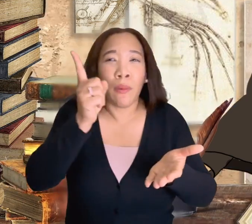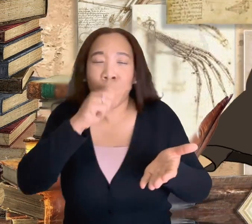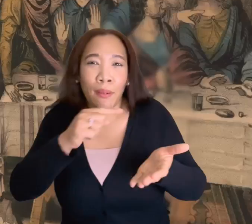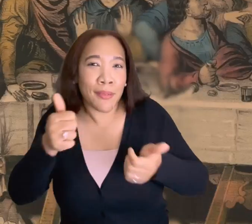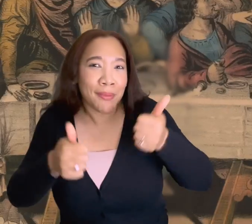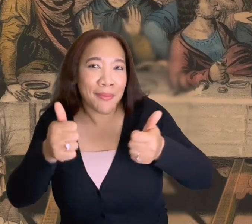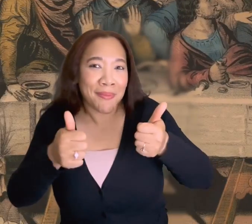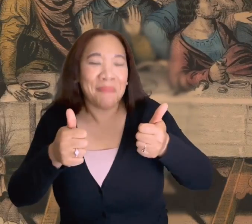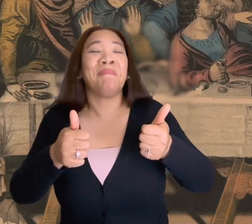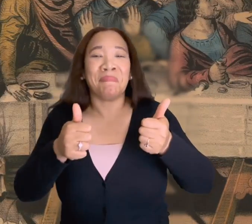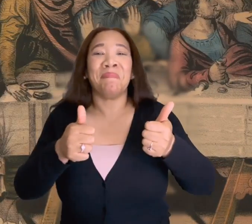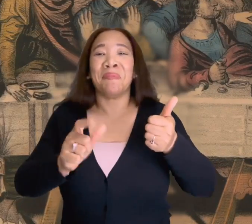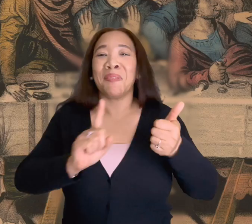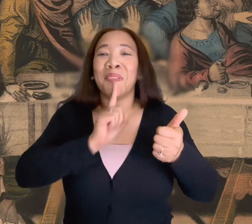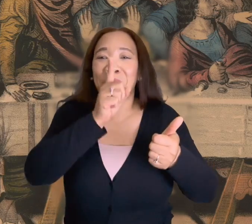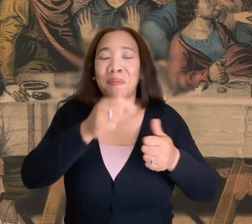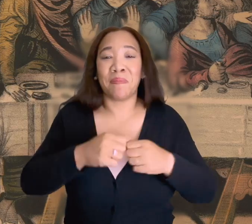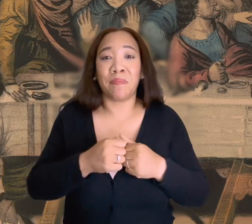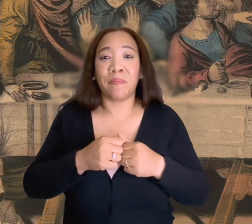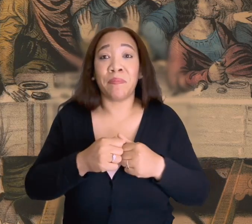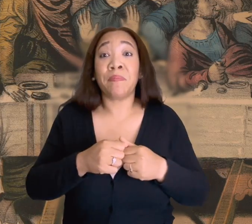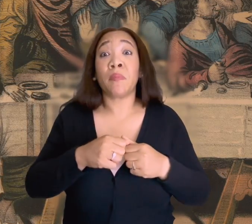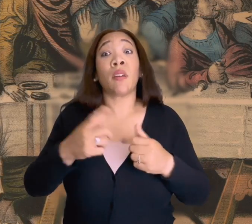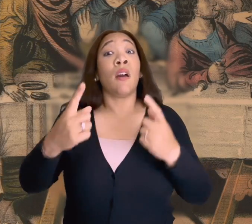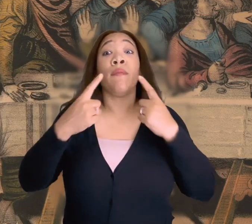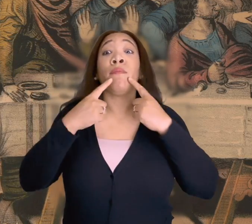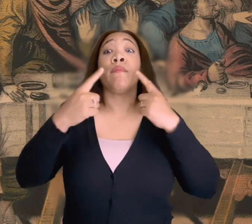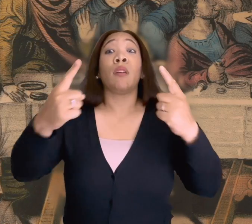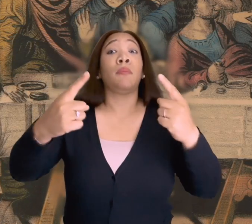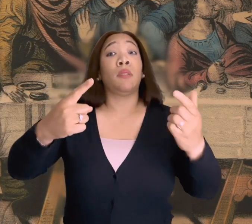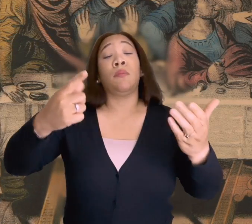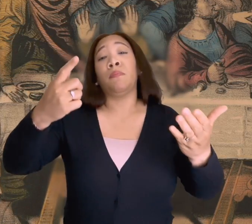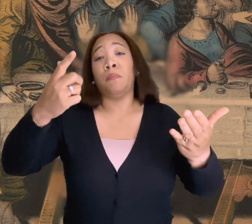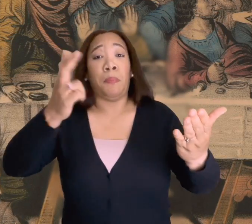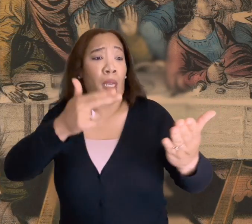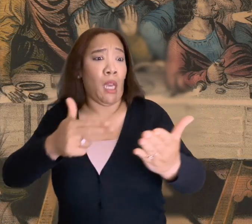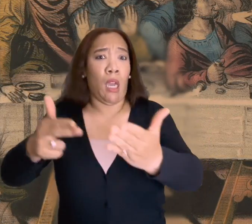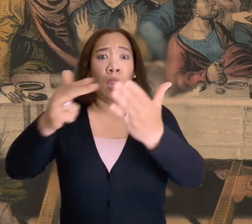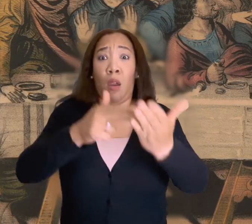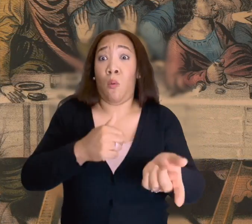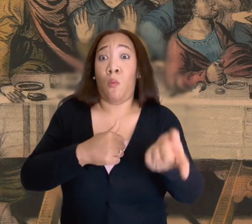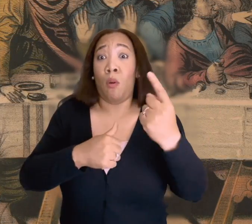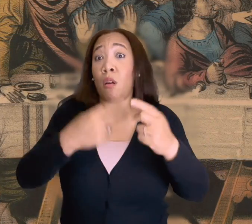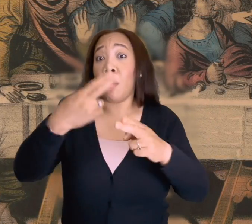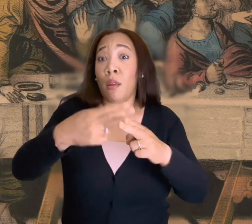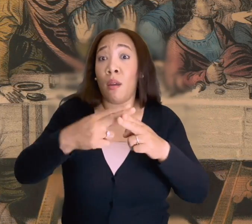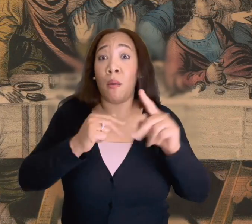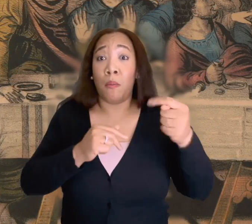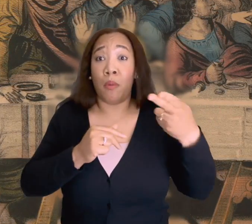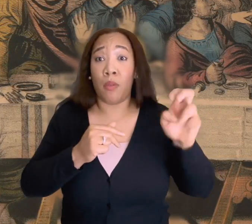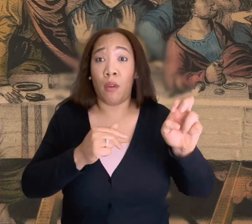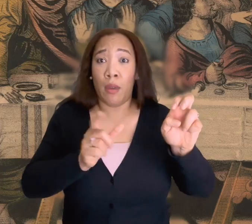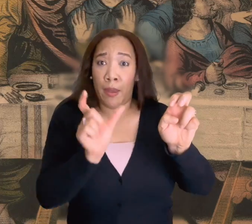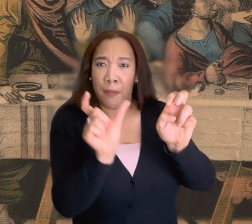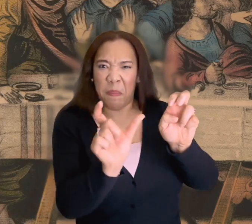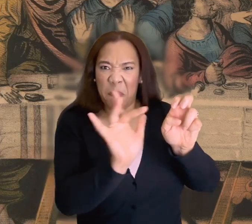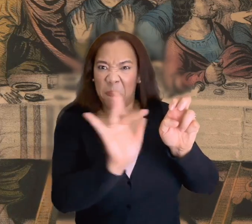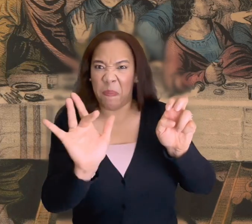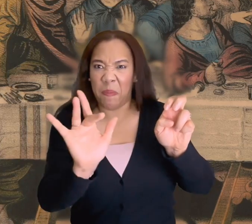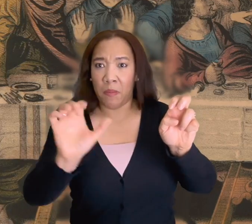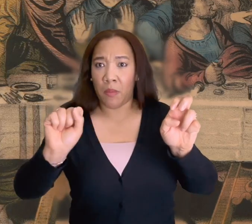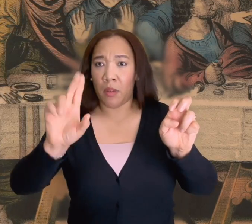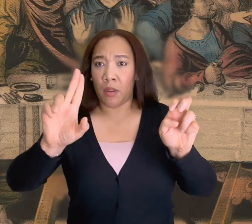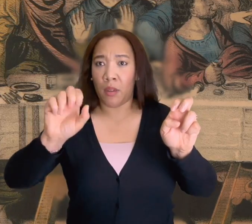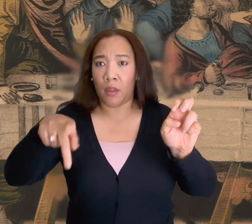True. Fill in the blank. One of Leonardo's most famous paintings is called the Blank